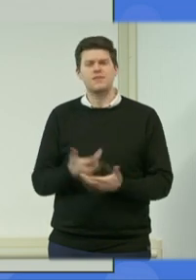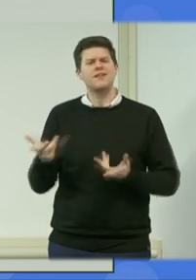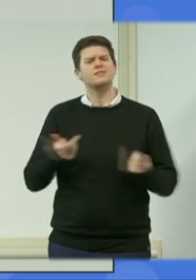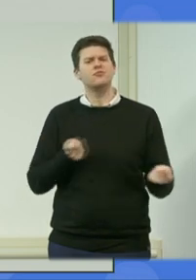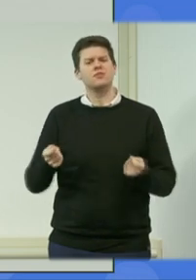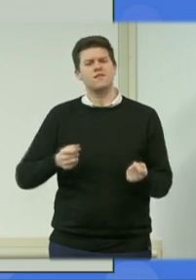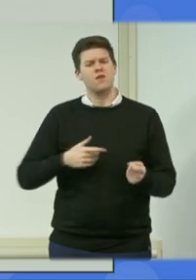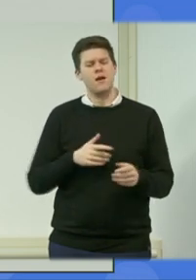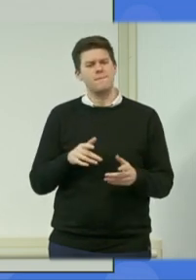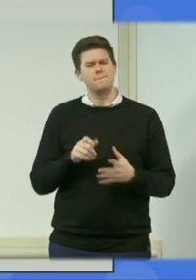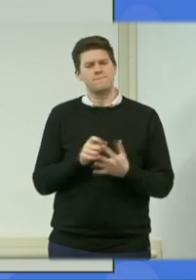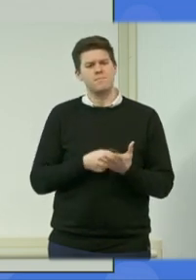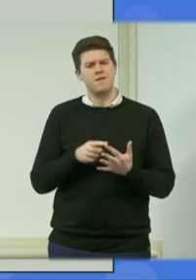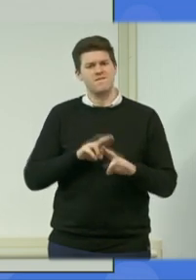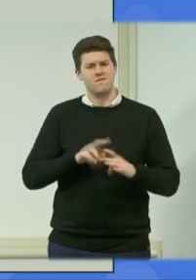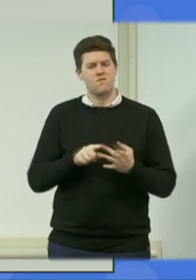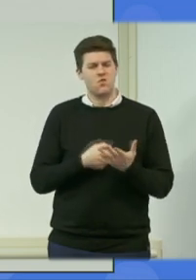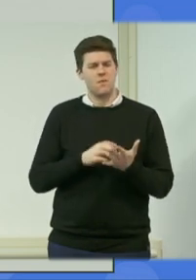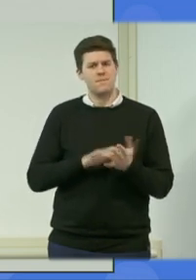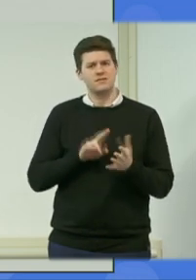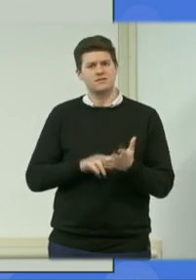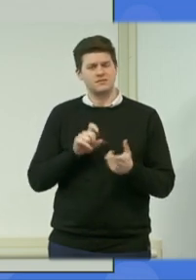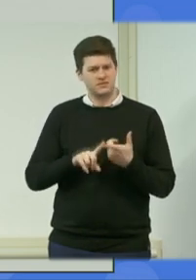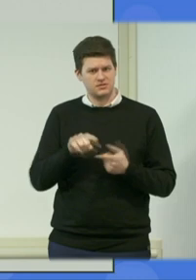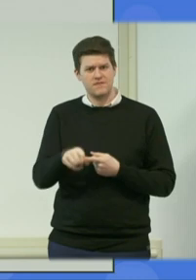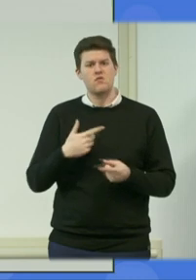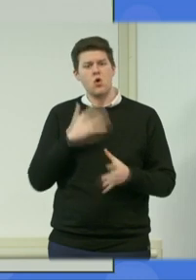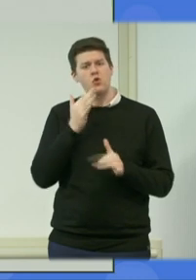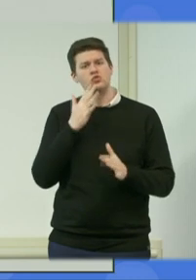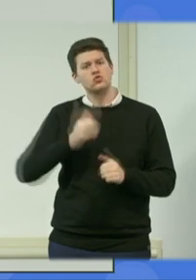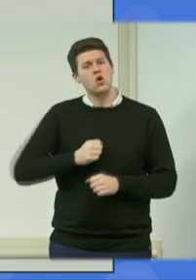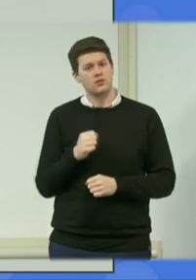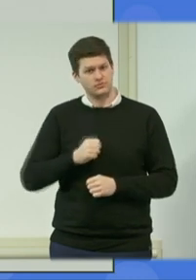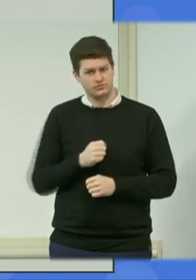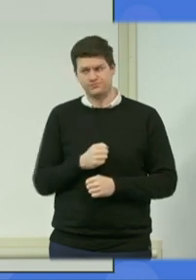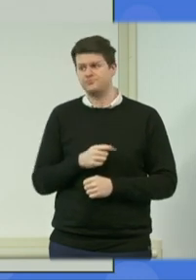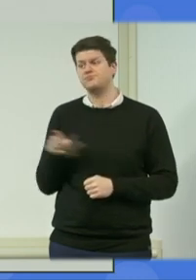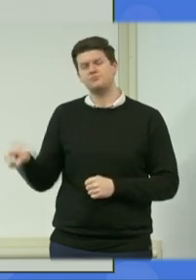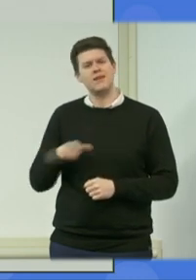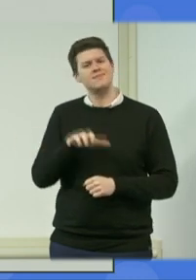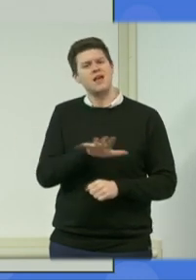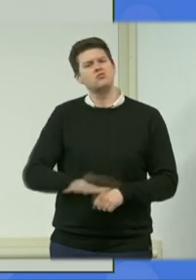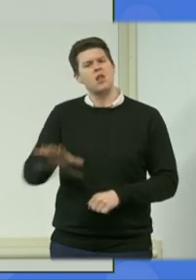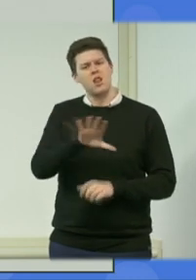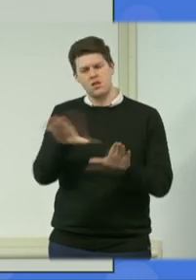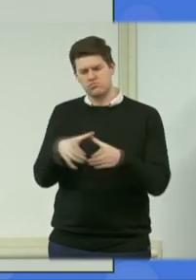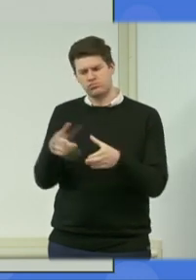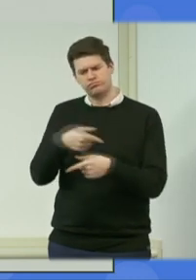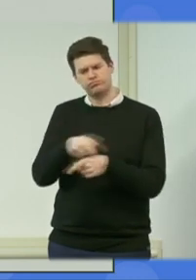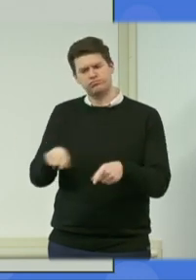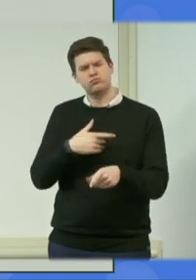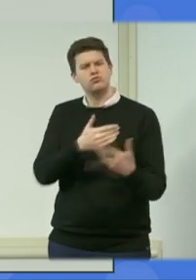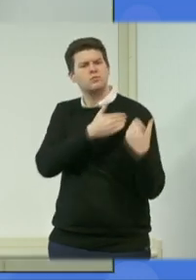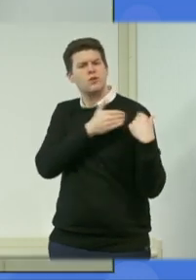and Best Value and Controller of Audit at Audit Scotland, which, if you don't know, is the national body responsible for providing assurance